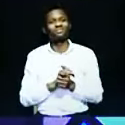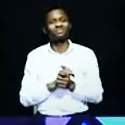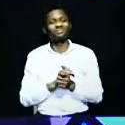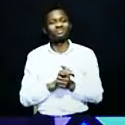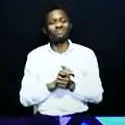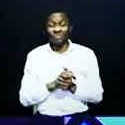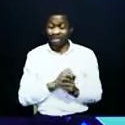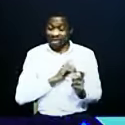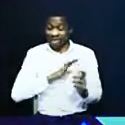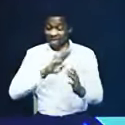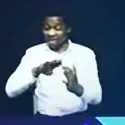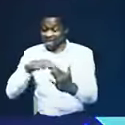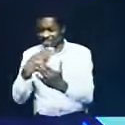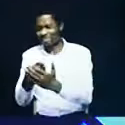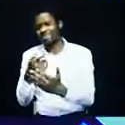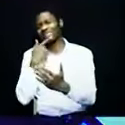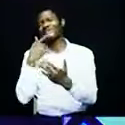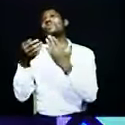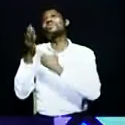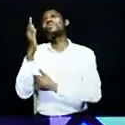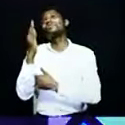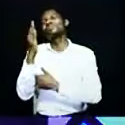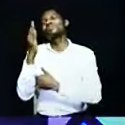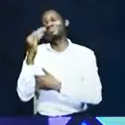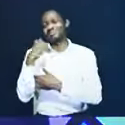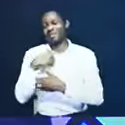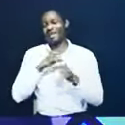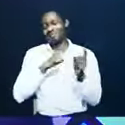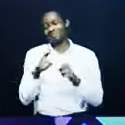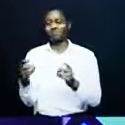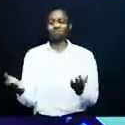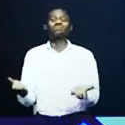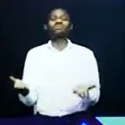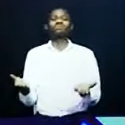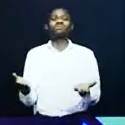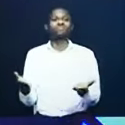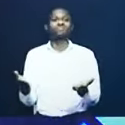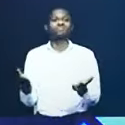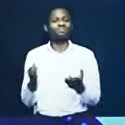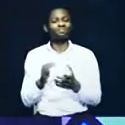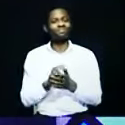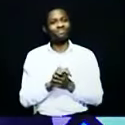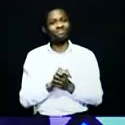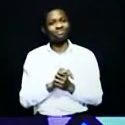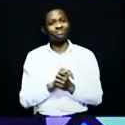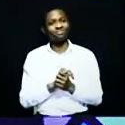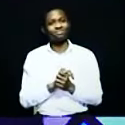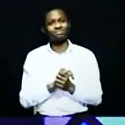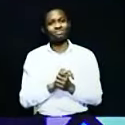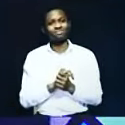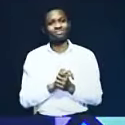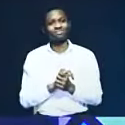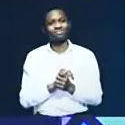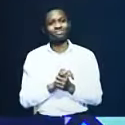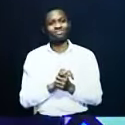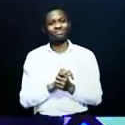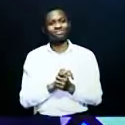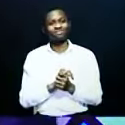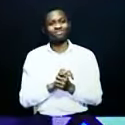Maba. I say, Lord, I have come. I have come. Maba. Coming to talk to